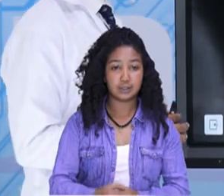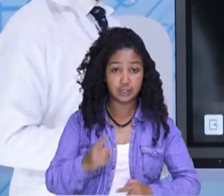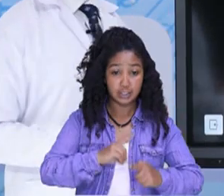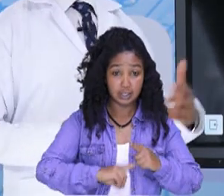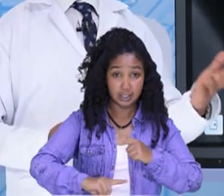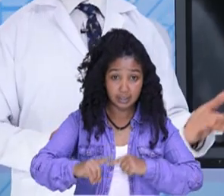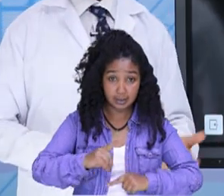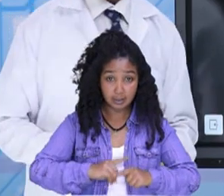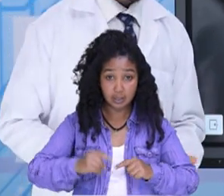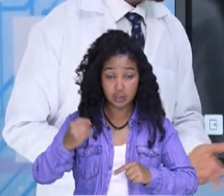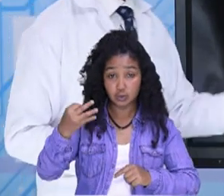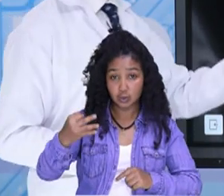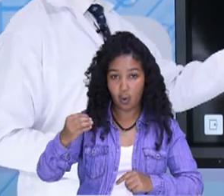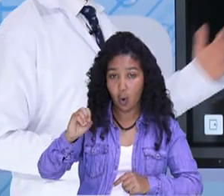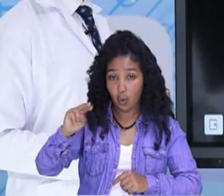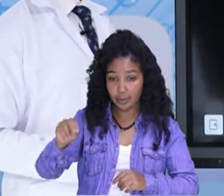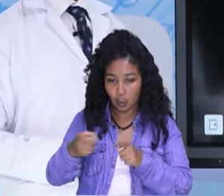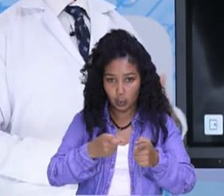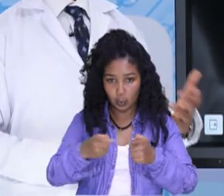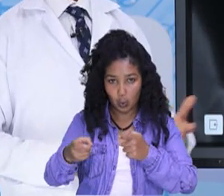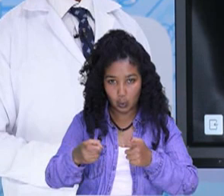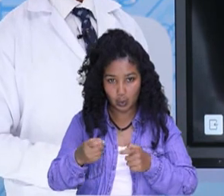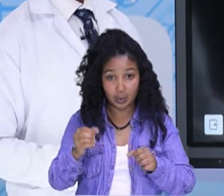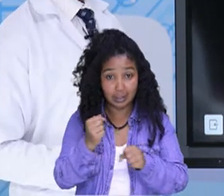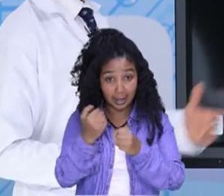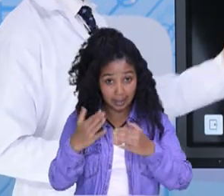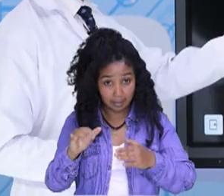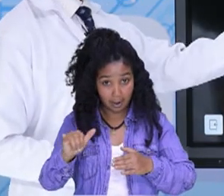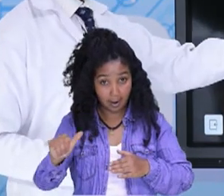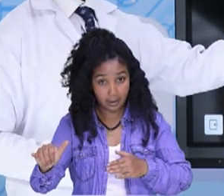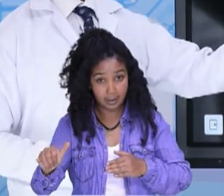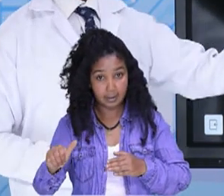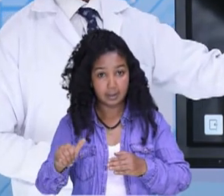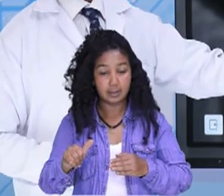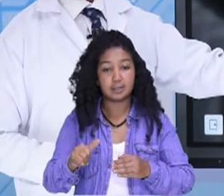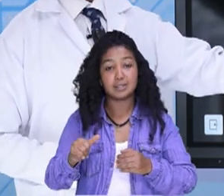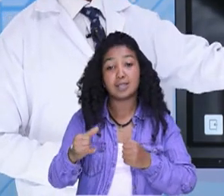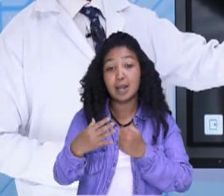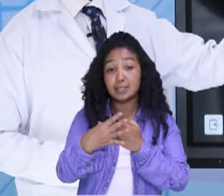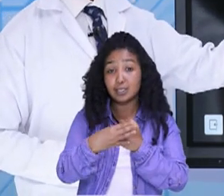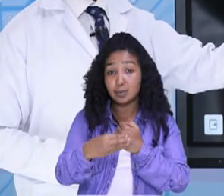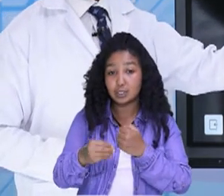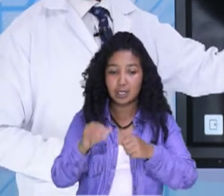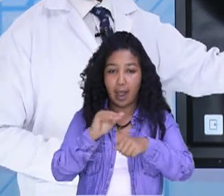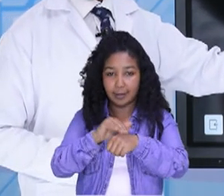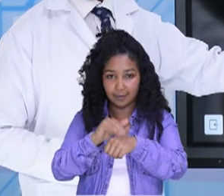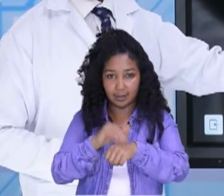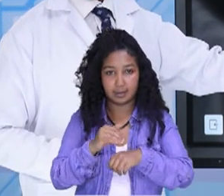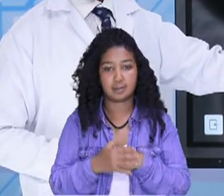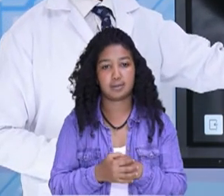Gene switching on is controlled or done by transcription factors or